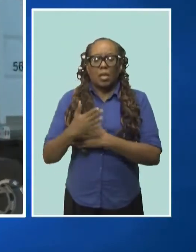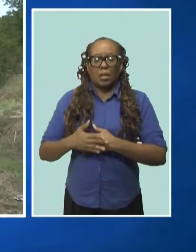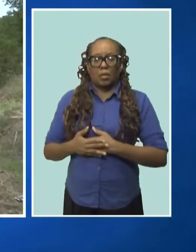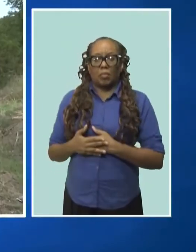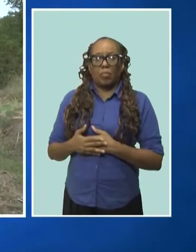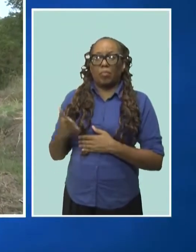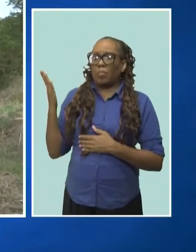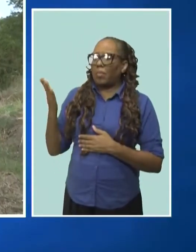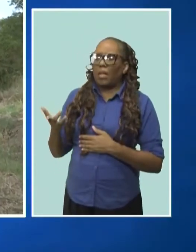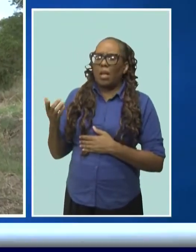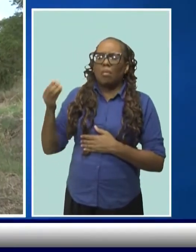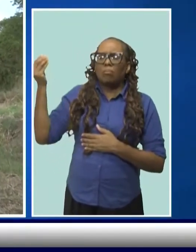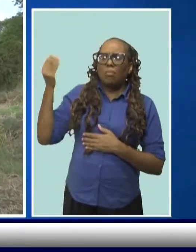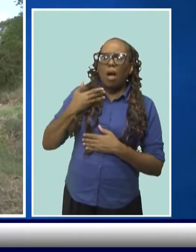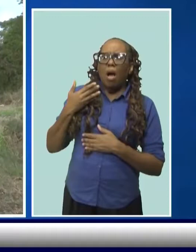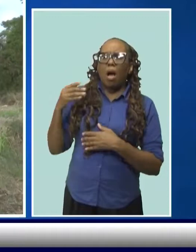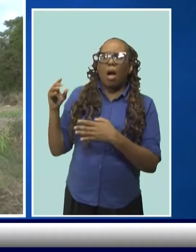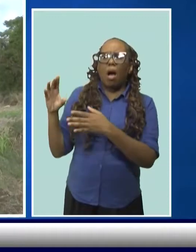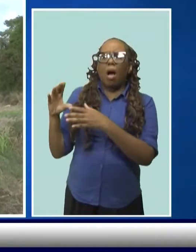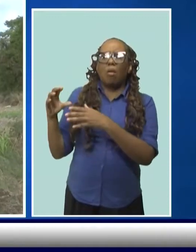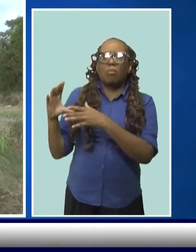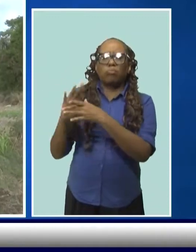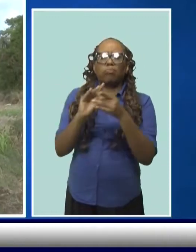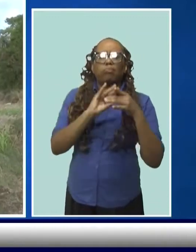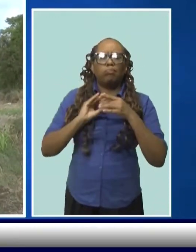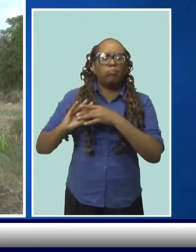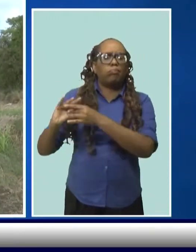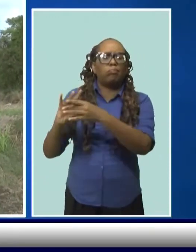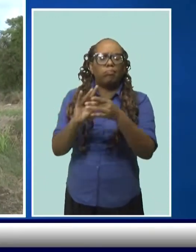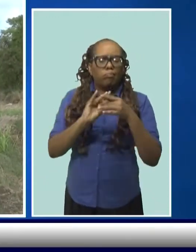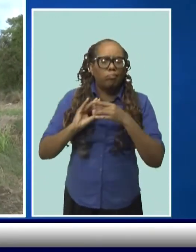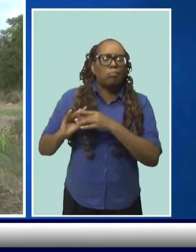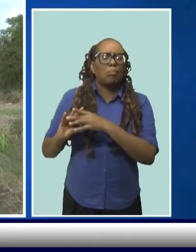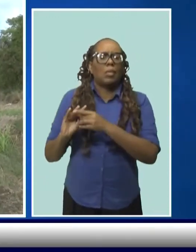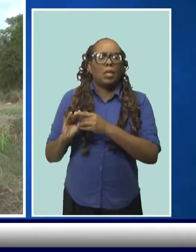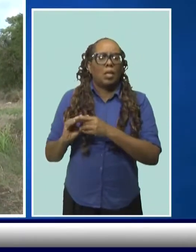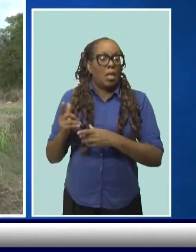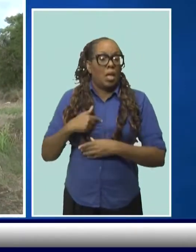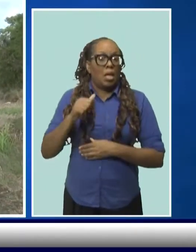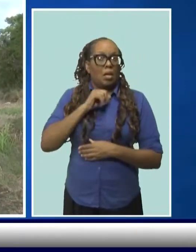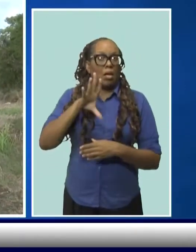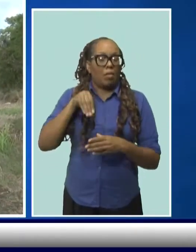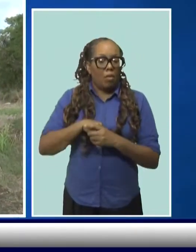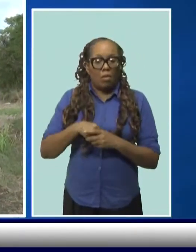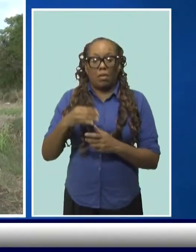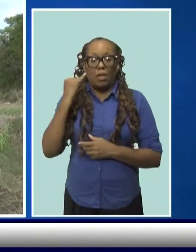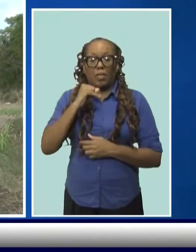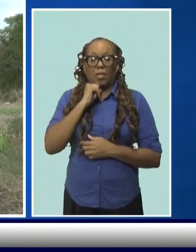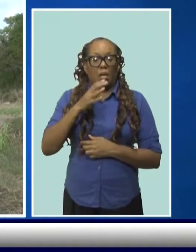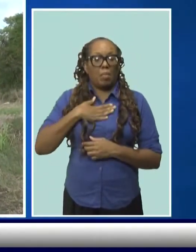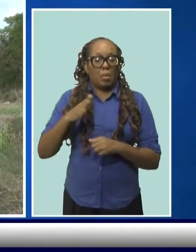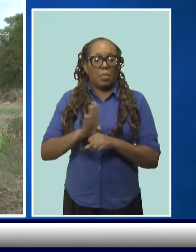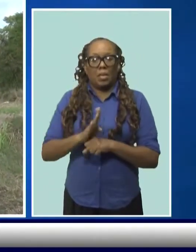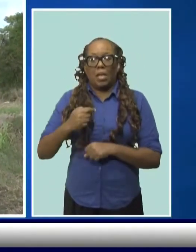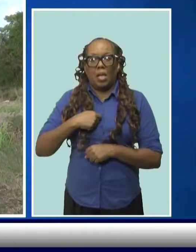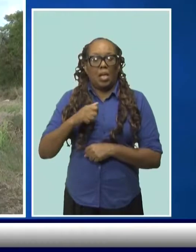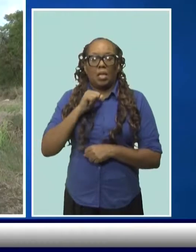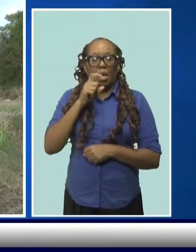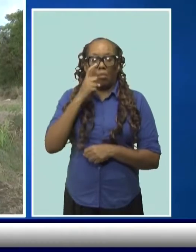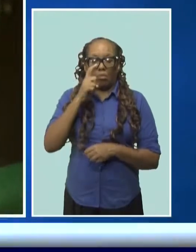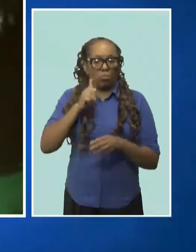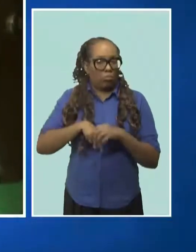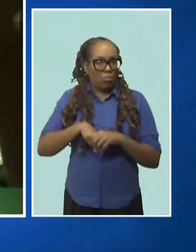I am not sure, and I don't really get involved in things that do not pertain to me. But I believe there is some trucking